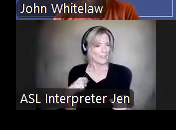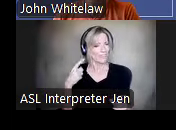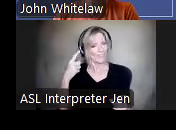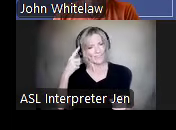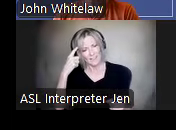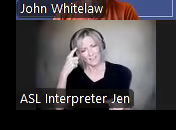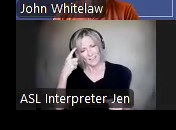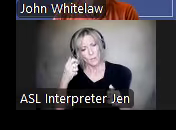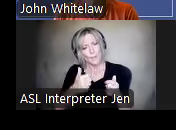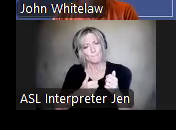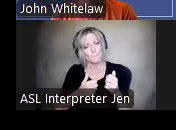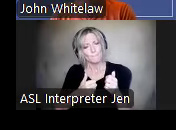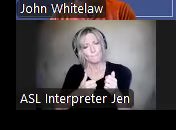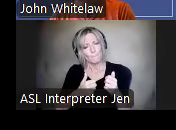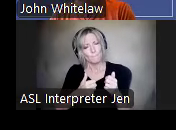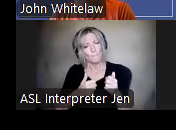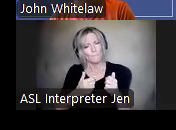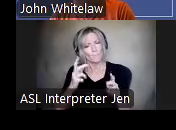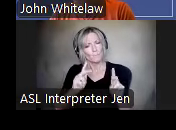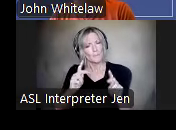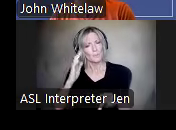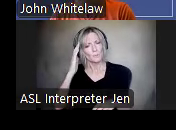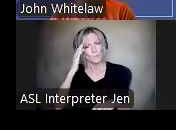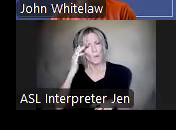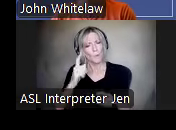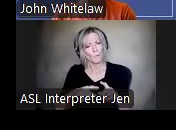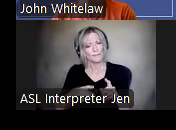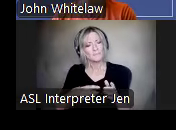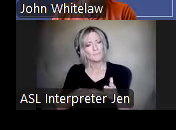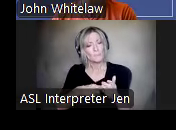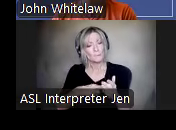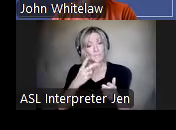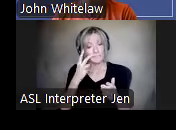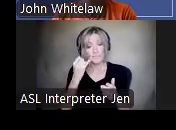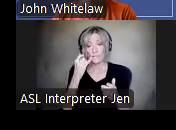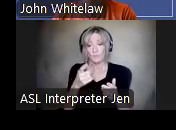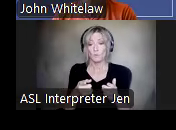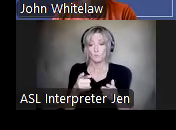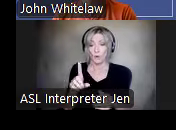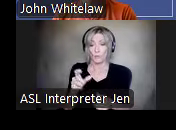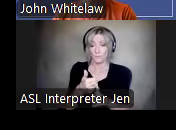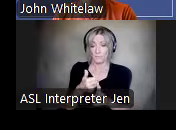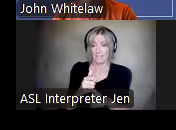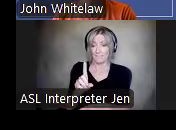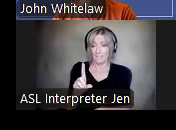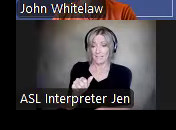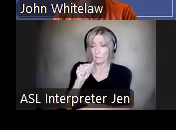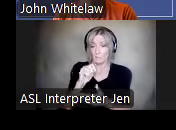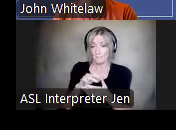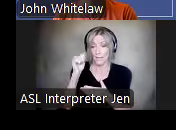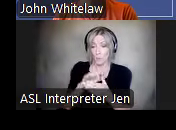most is fairly well known, but I do see it occasionally, is if you are a disabled spouse or